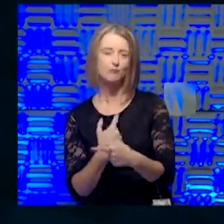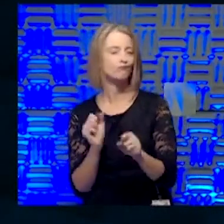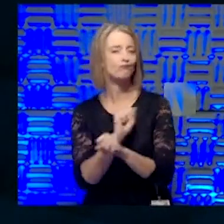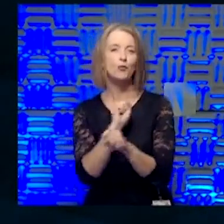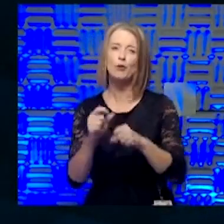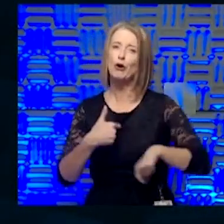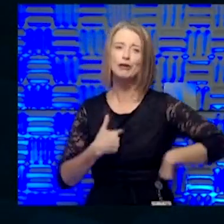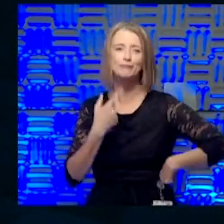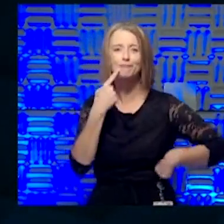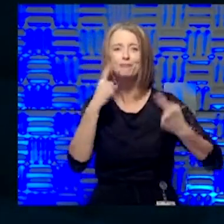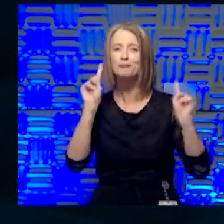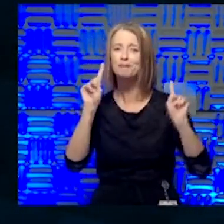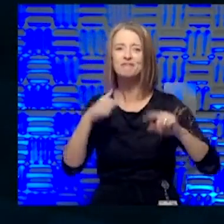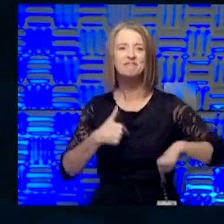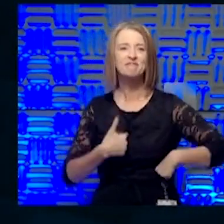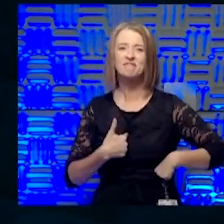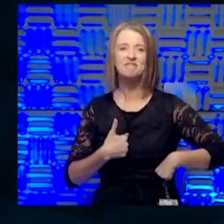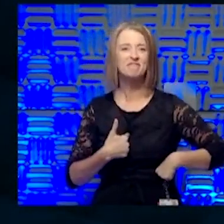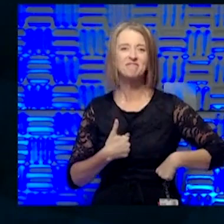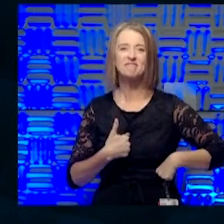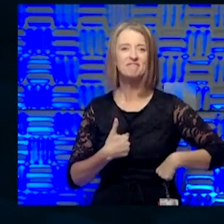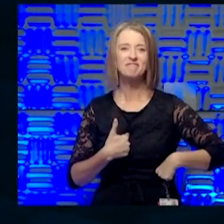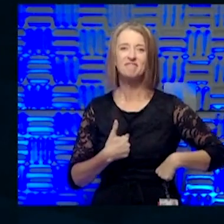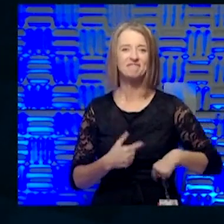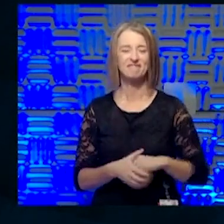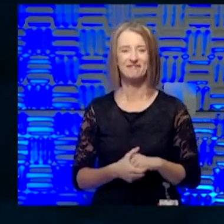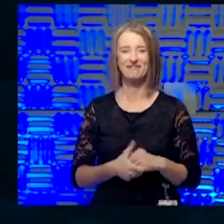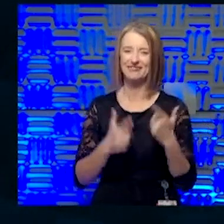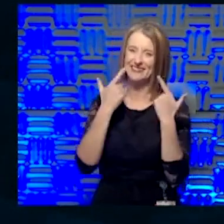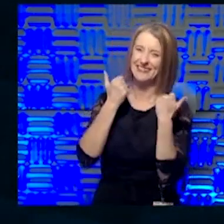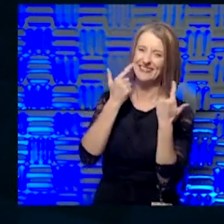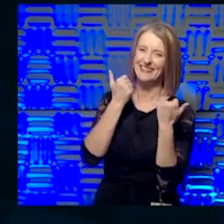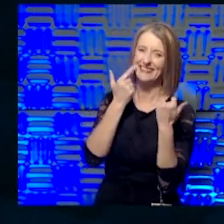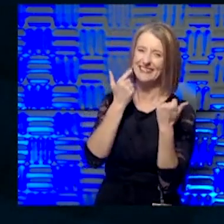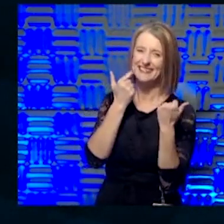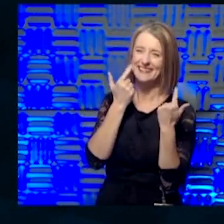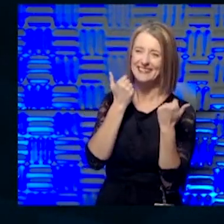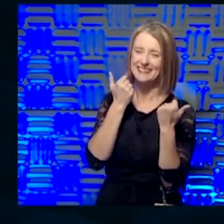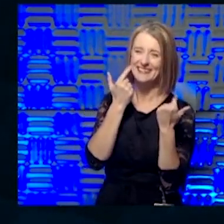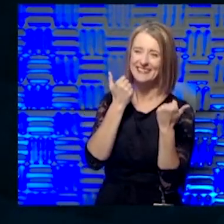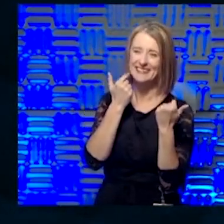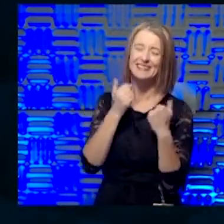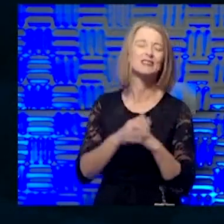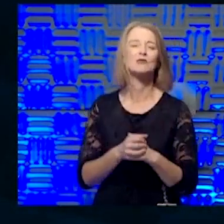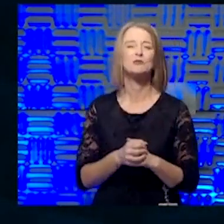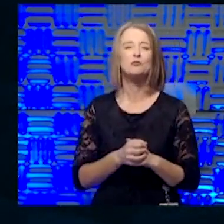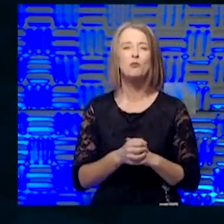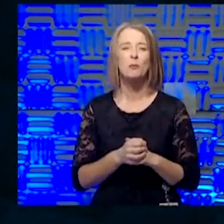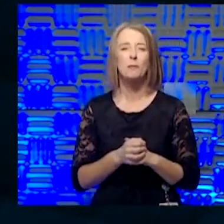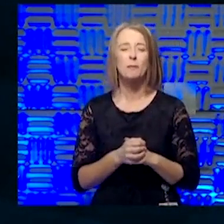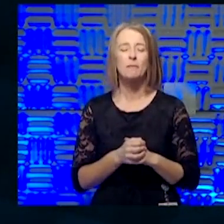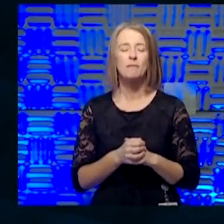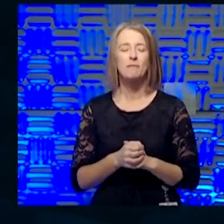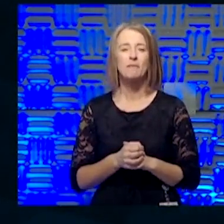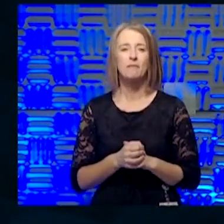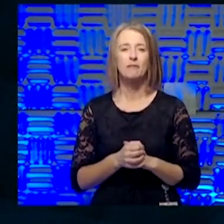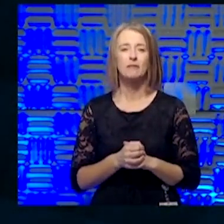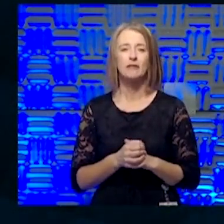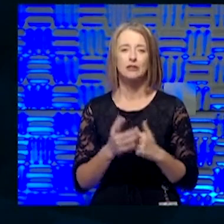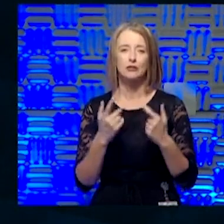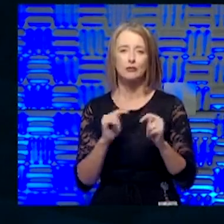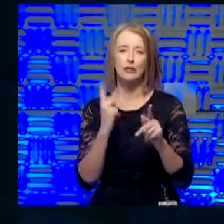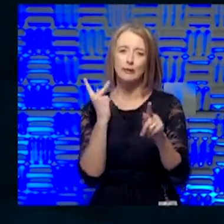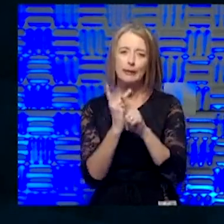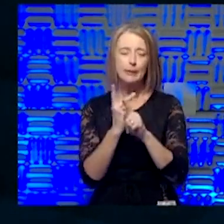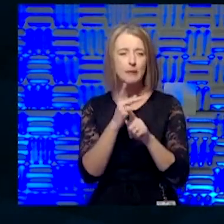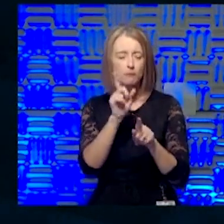Yes, he was keeping me in